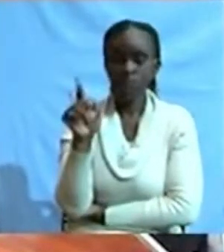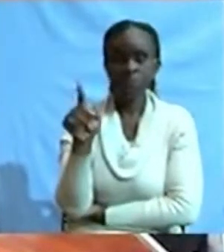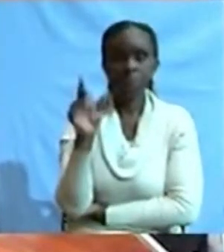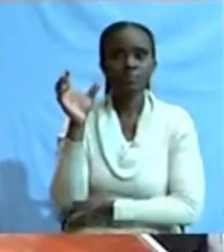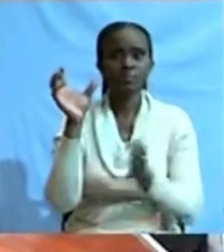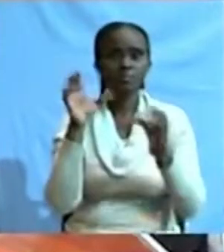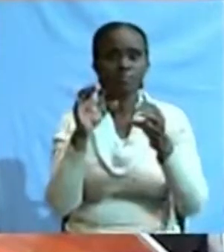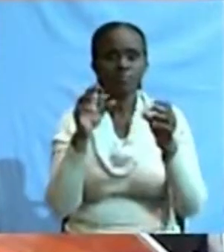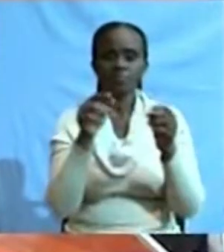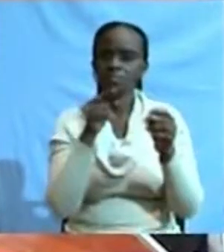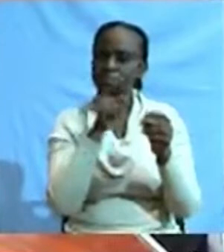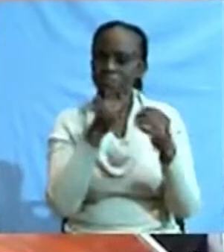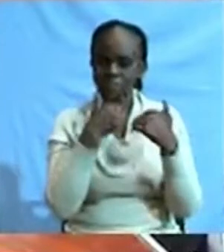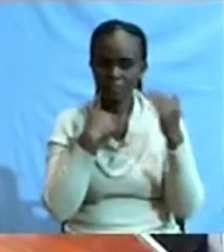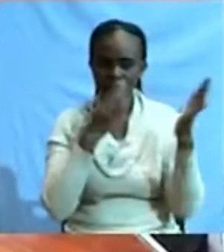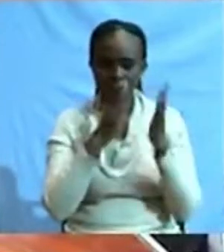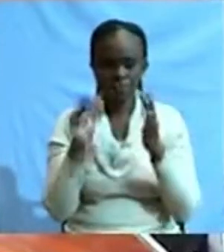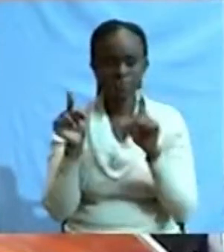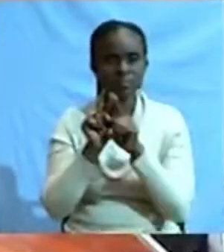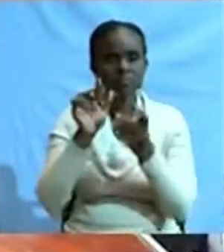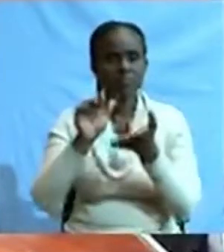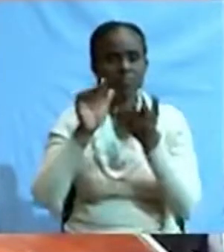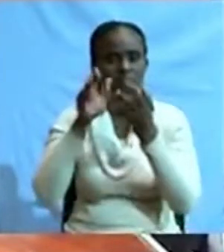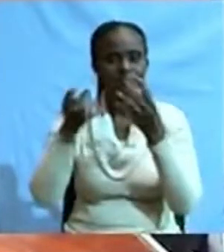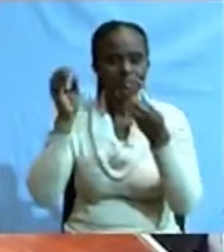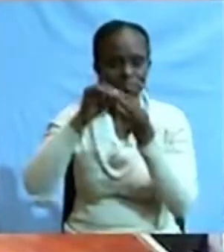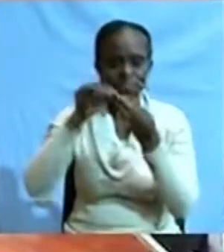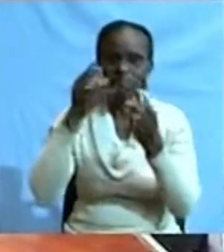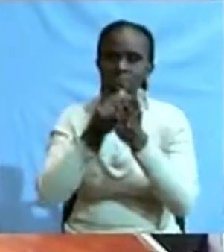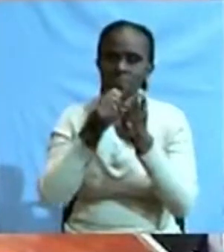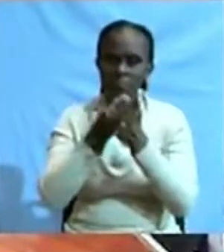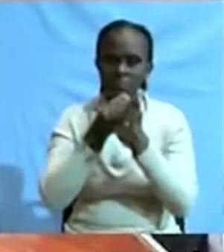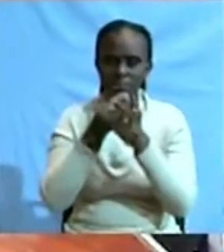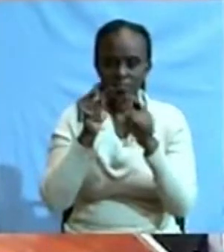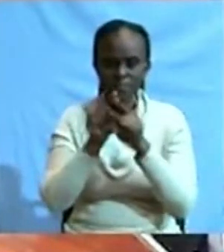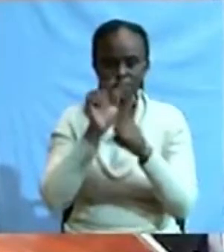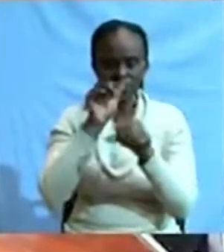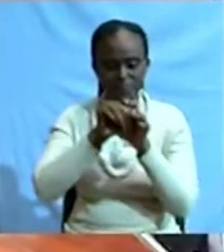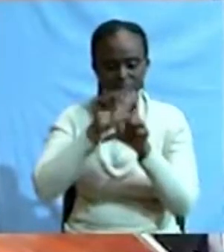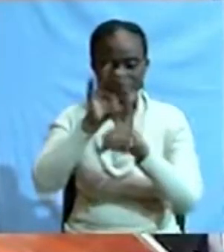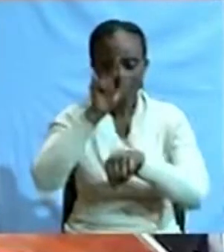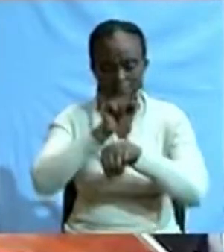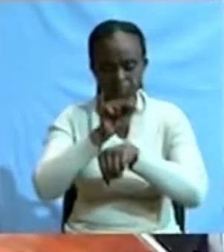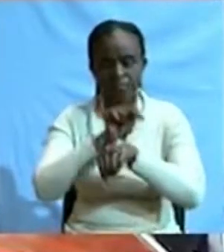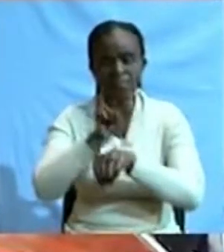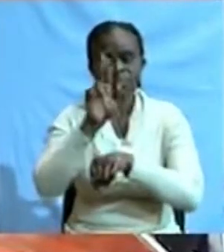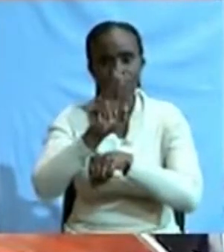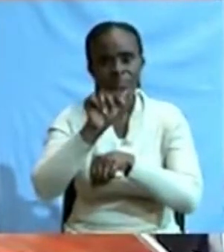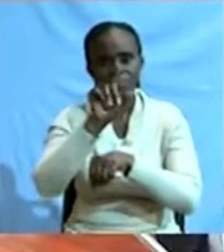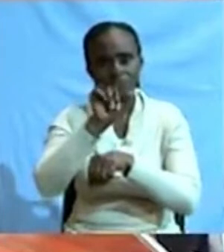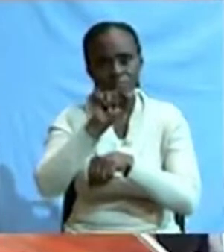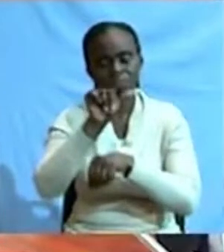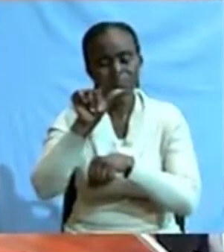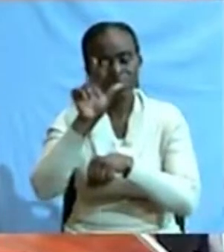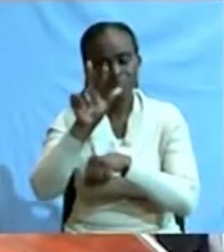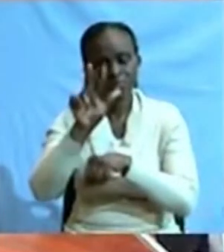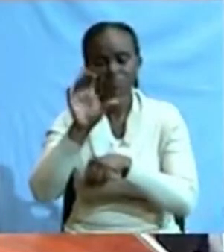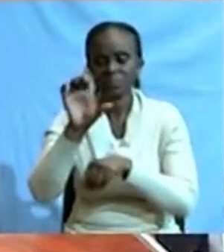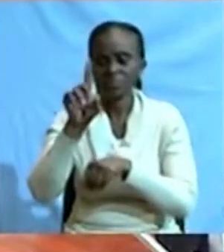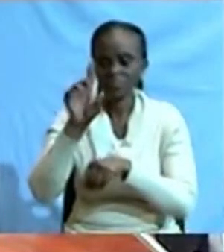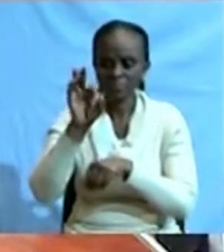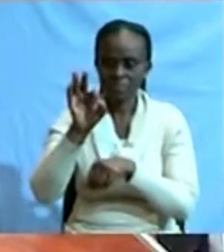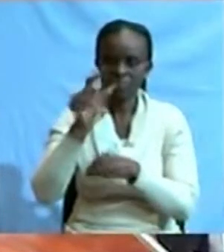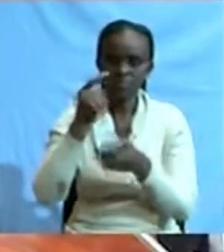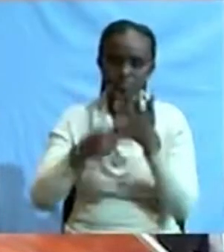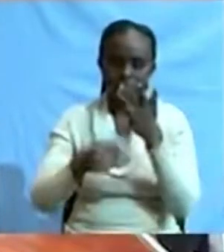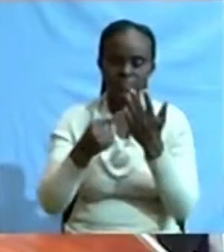the CDFC, had planned to allocate additional funding to the project using 2023 CDF allocation that